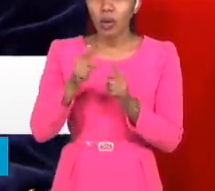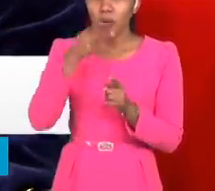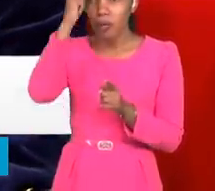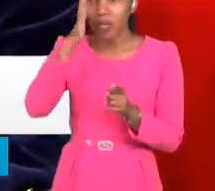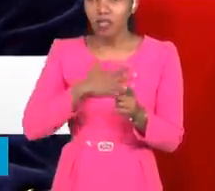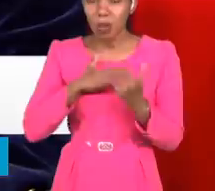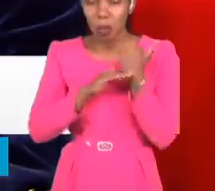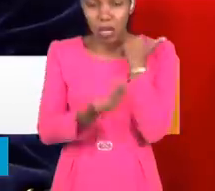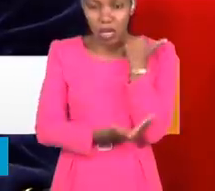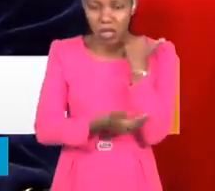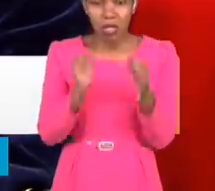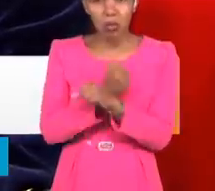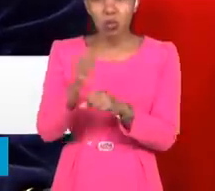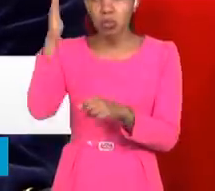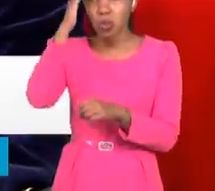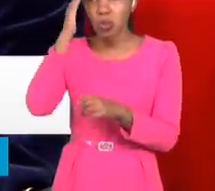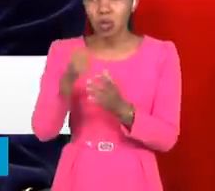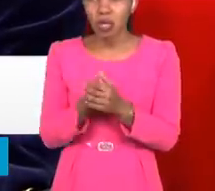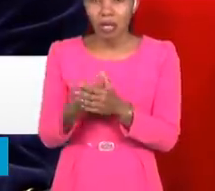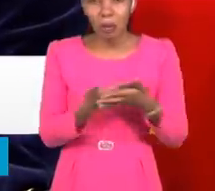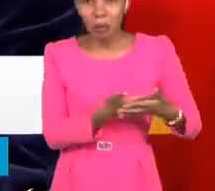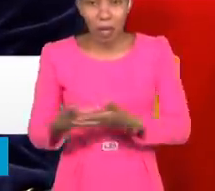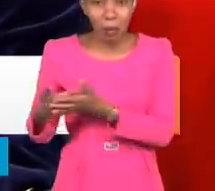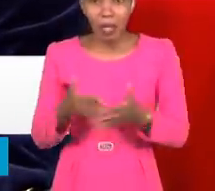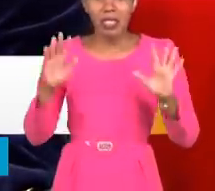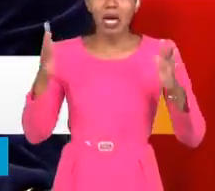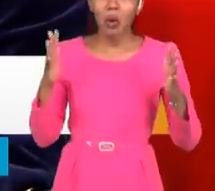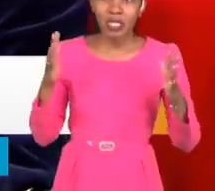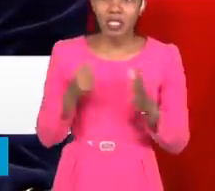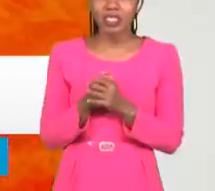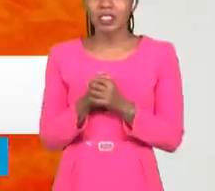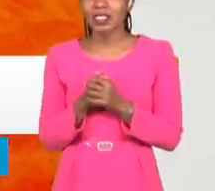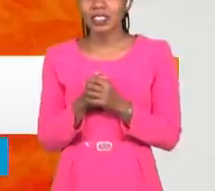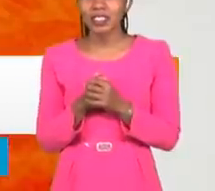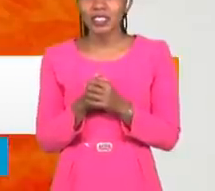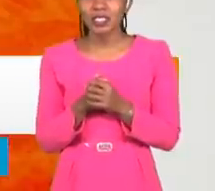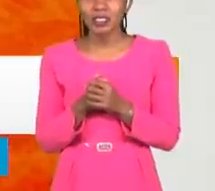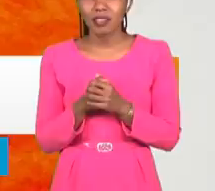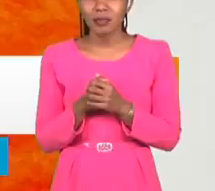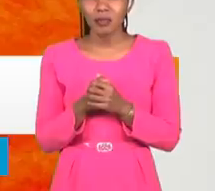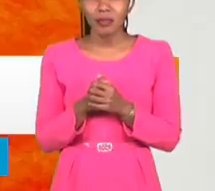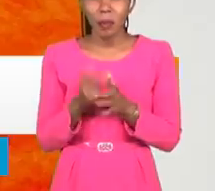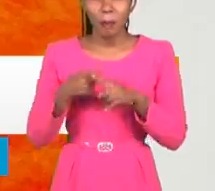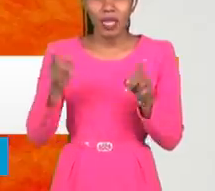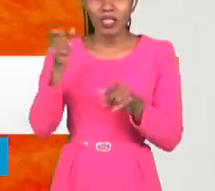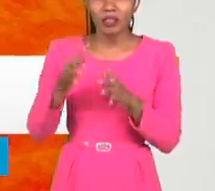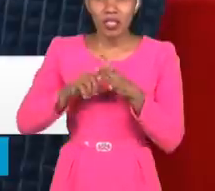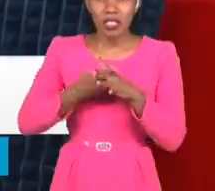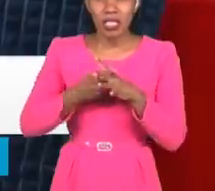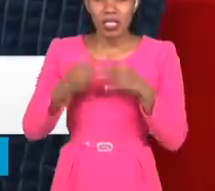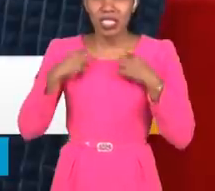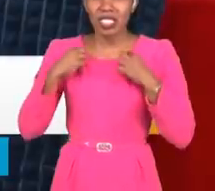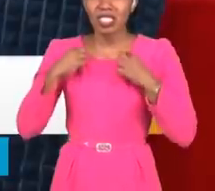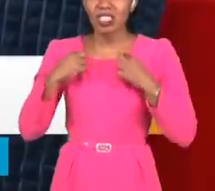wouldn't even know. No. Baby showers. They were superstitious. Yeah. That if you start putting on maternity dress